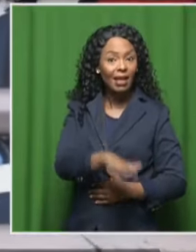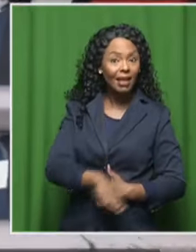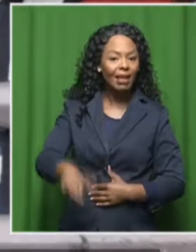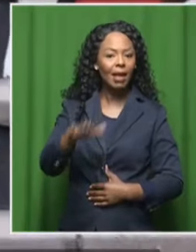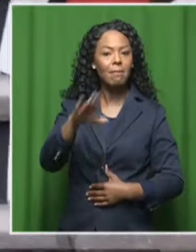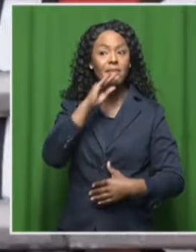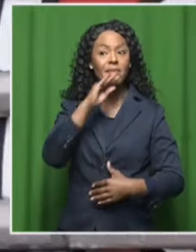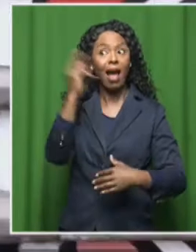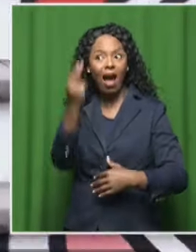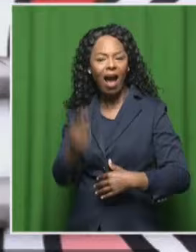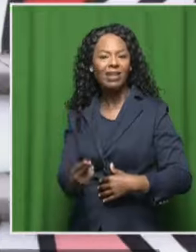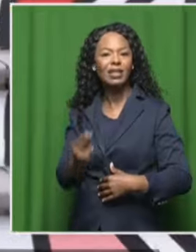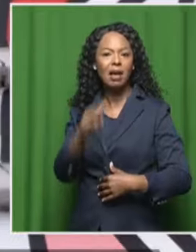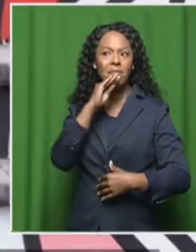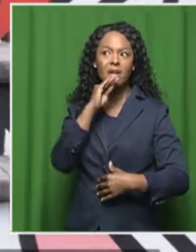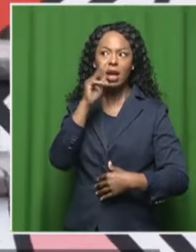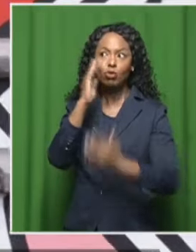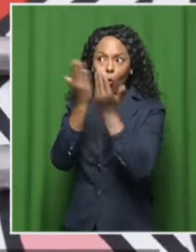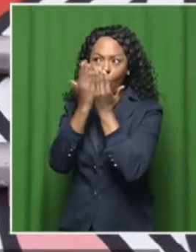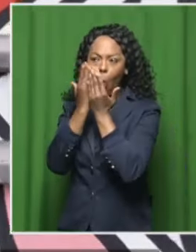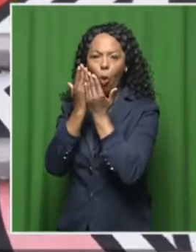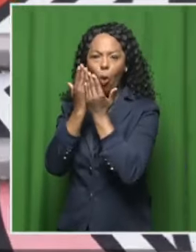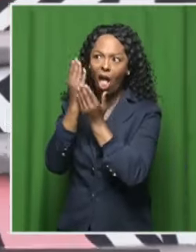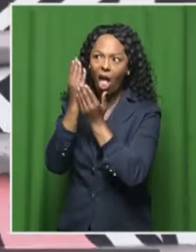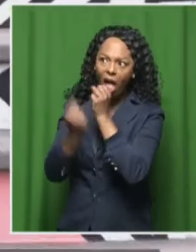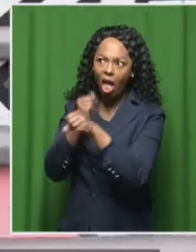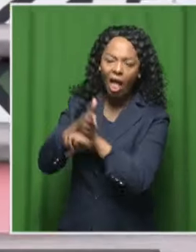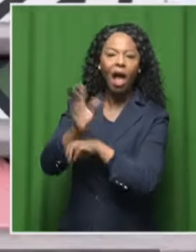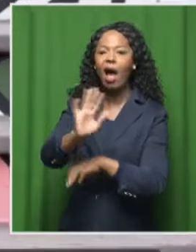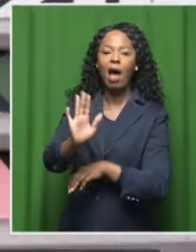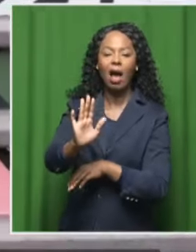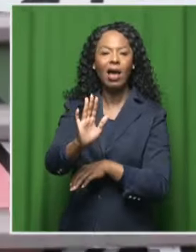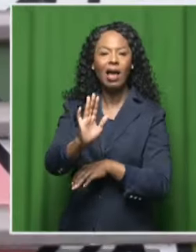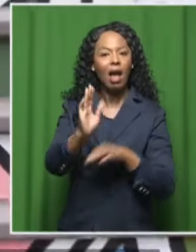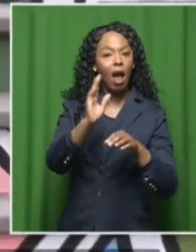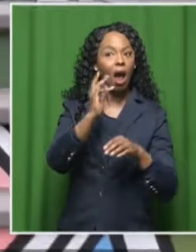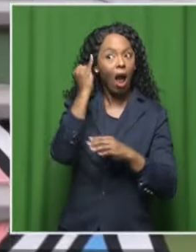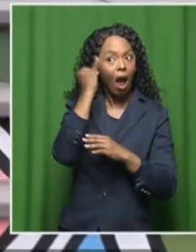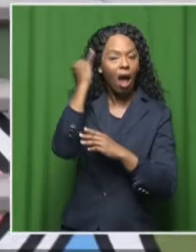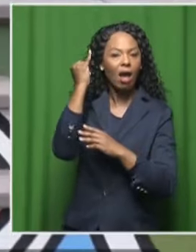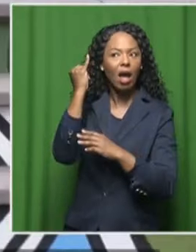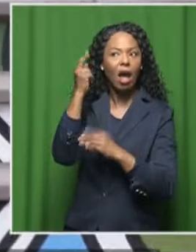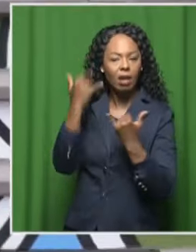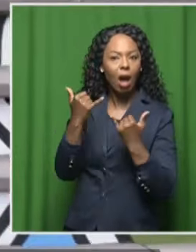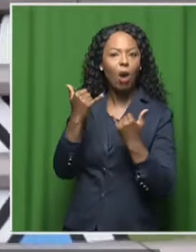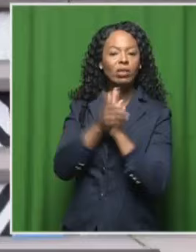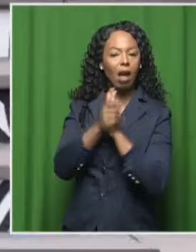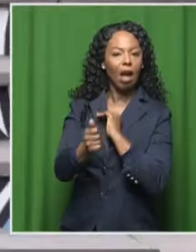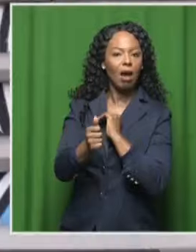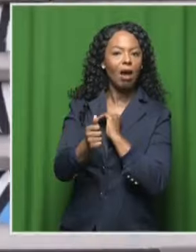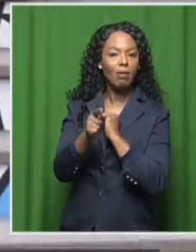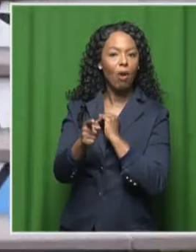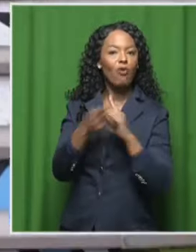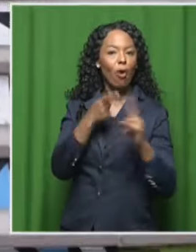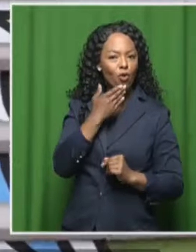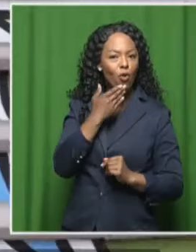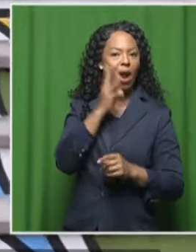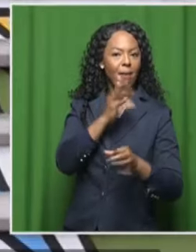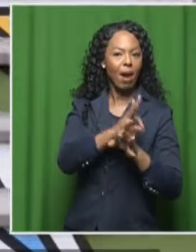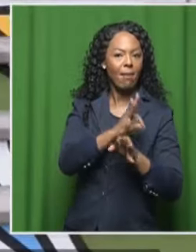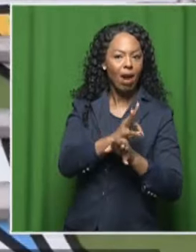an art that you have to go to school for. As I mentioned before, that I took it from my grandmother's. From my father's